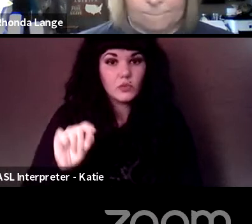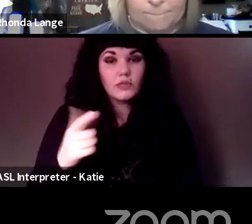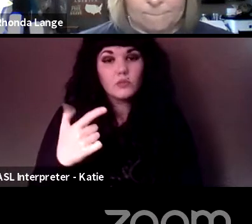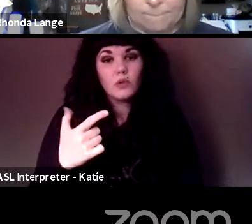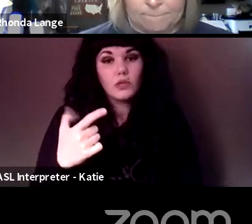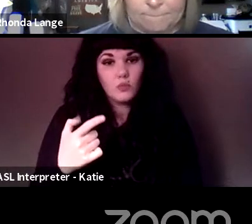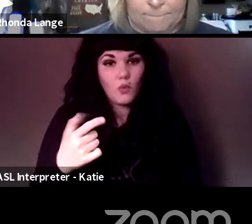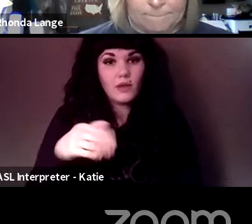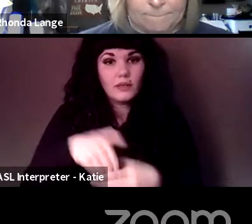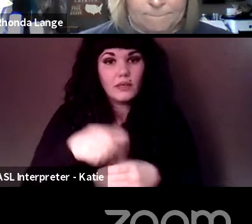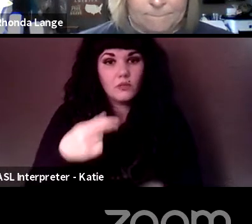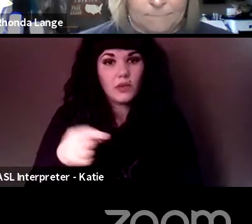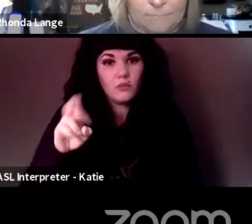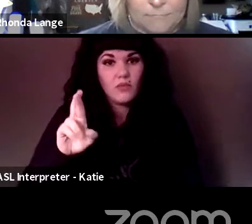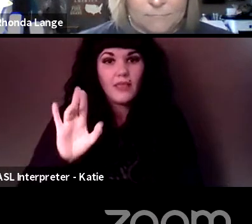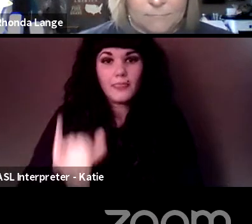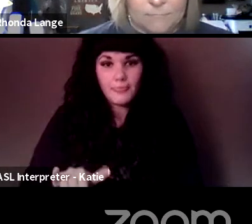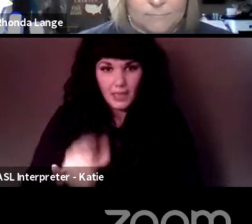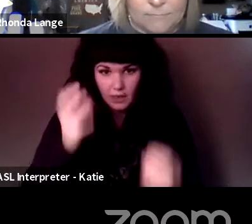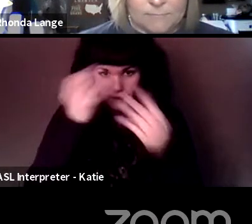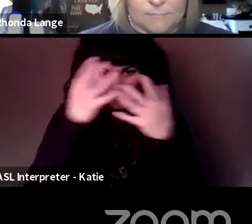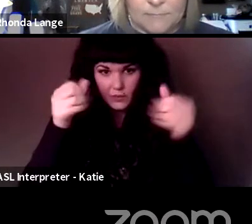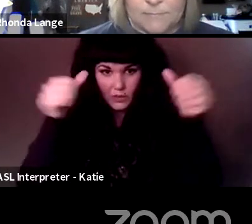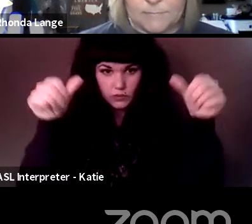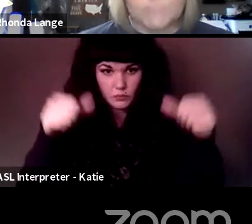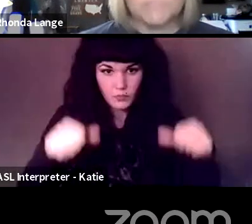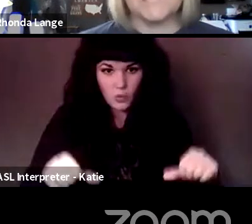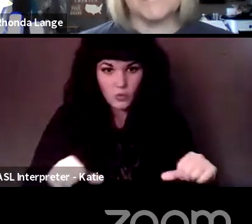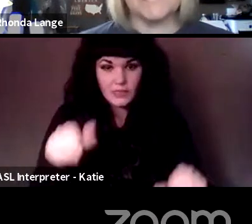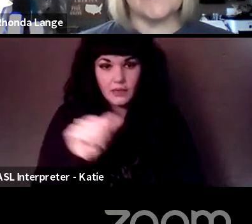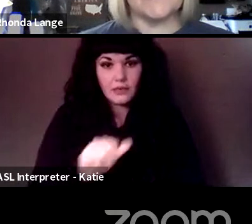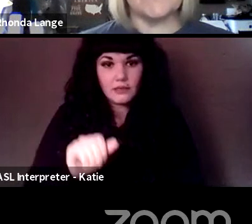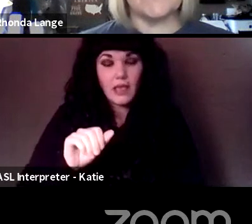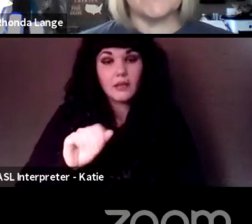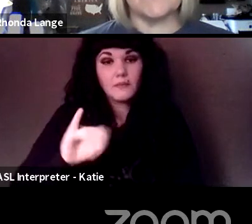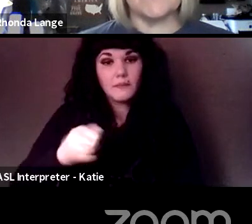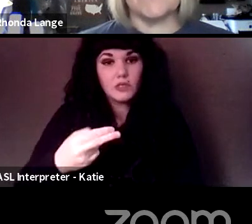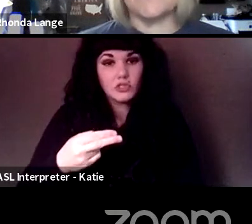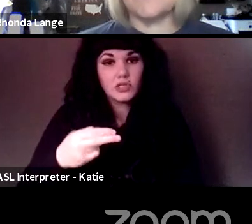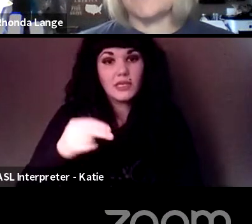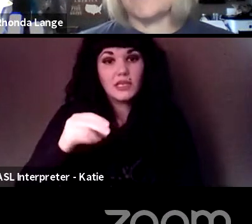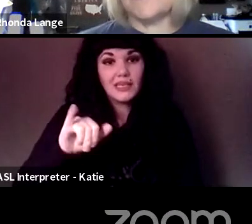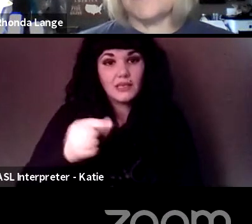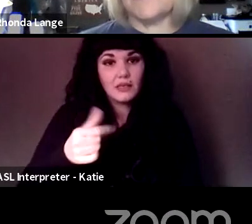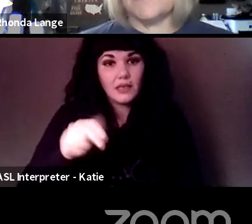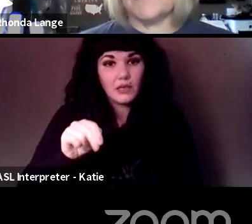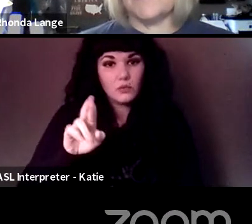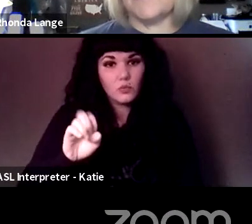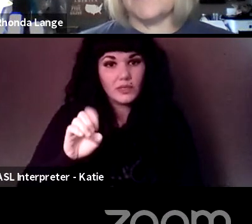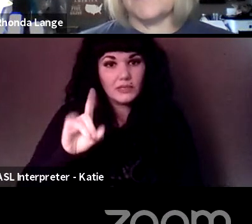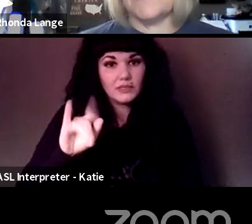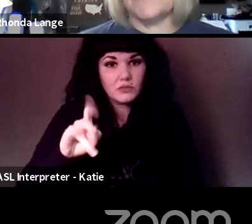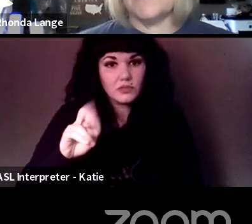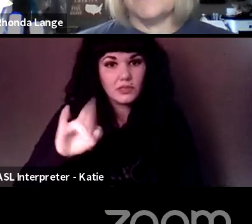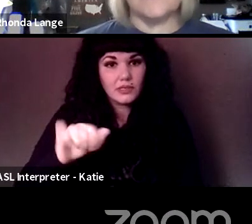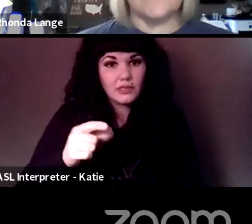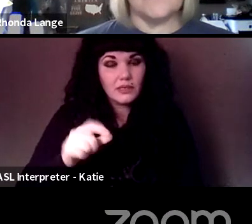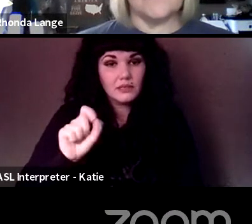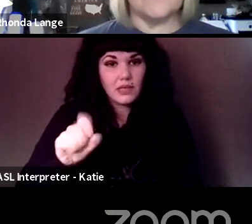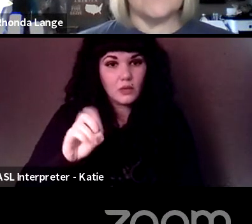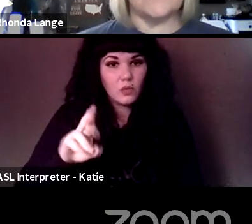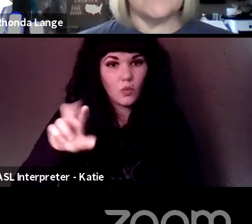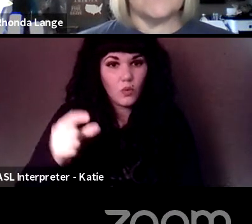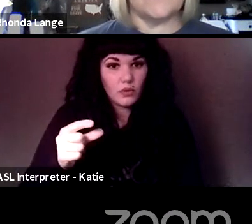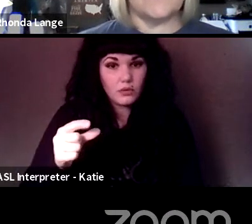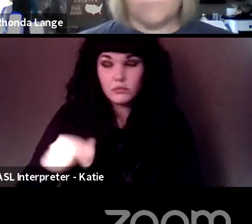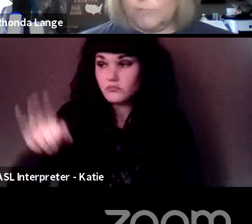also posted on redistrictingmichigan.org. So moved. Motion made by Commissioner Lett and the second is made